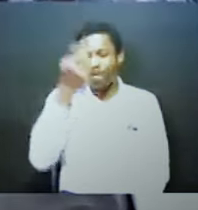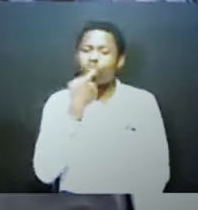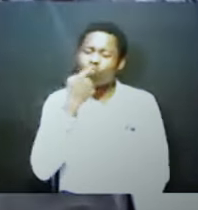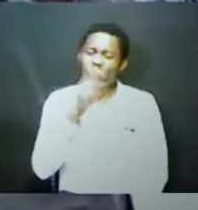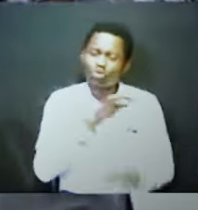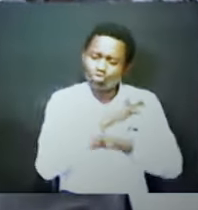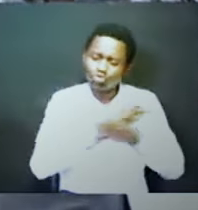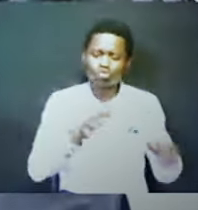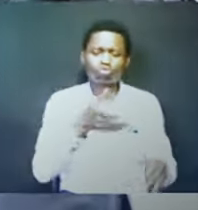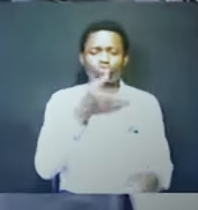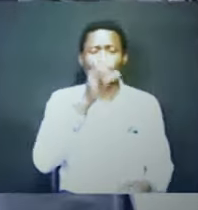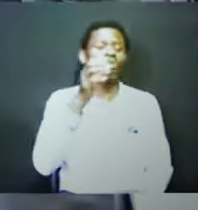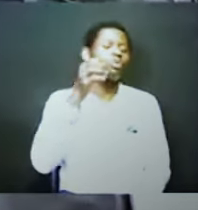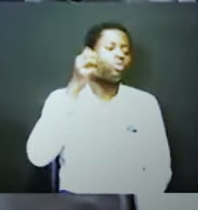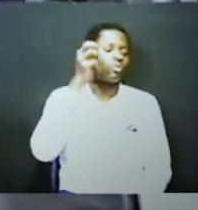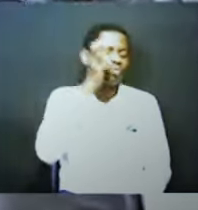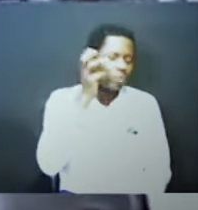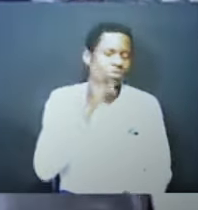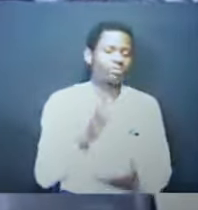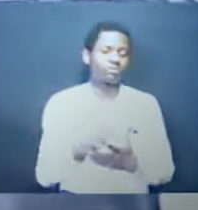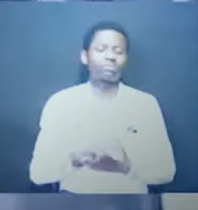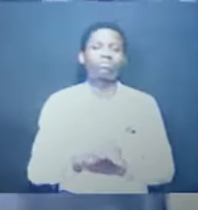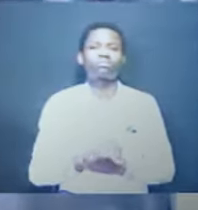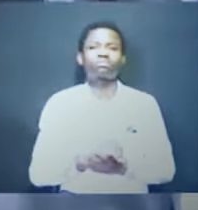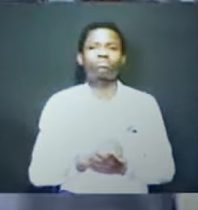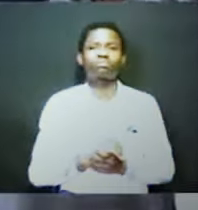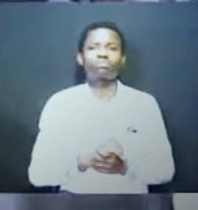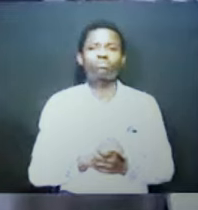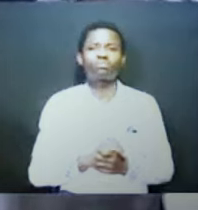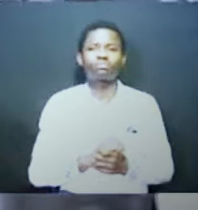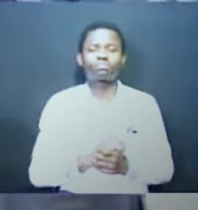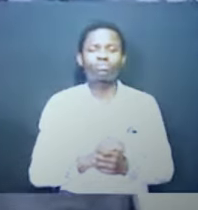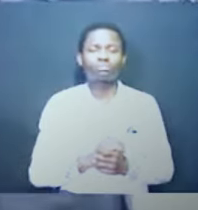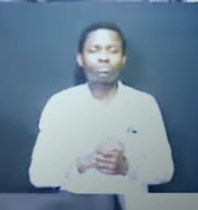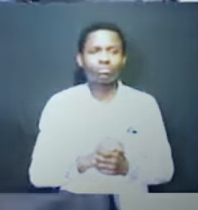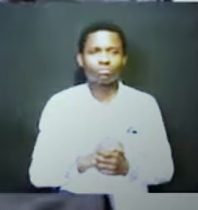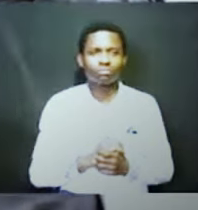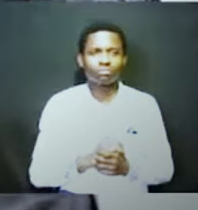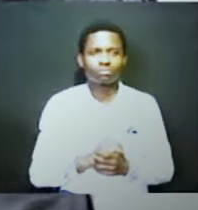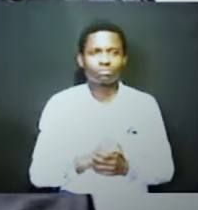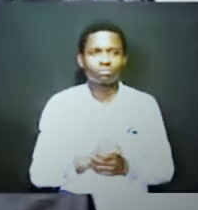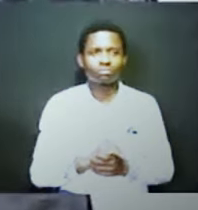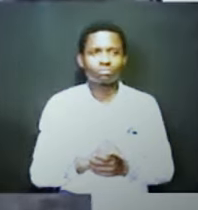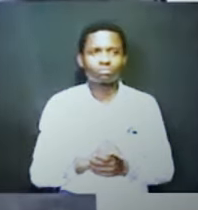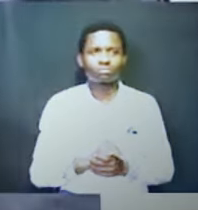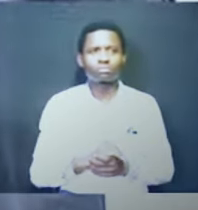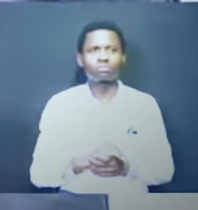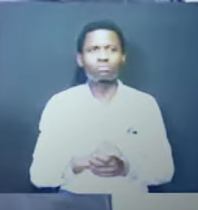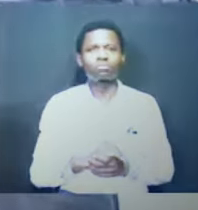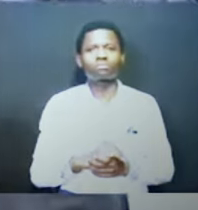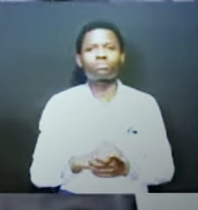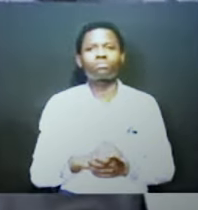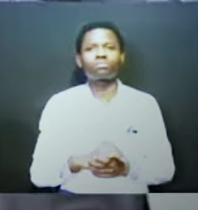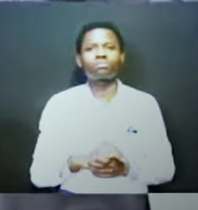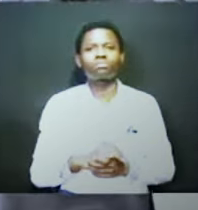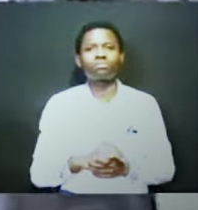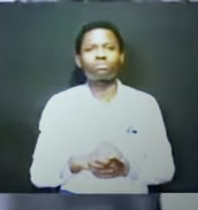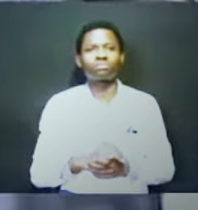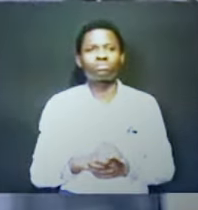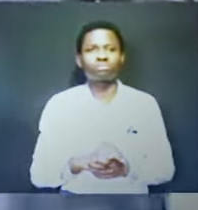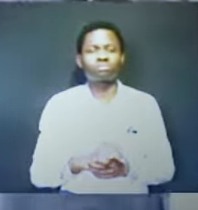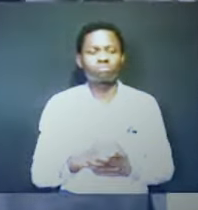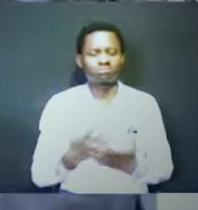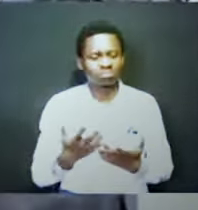nyina yen na nyina na yen nom nsa yen yen yirenom yen mabening ani yen mamba. Sometimes